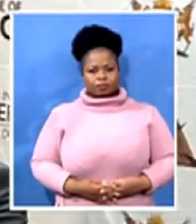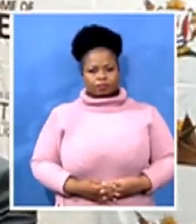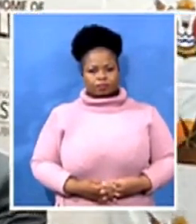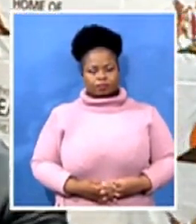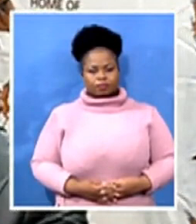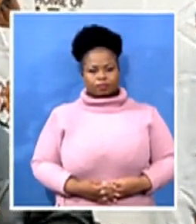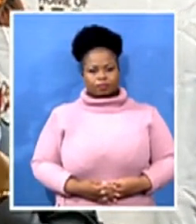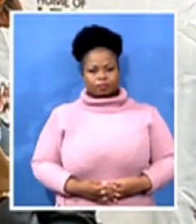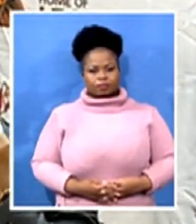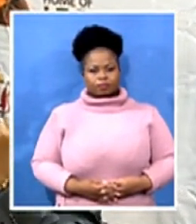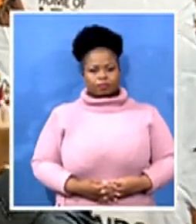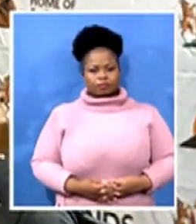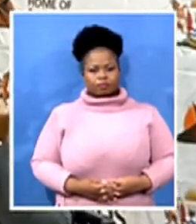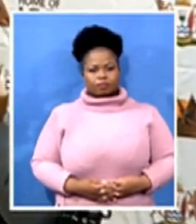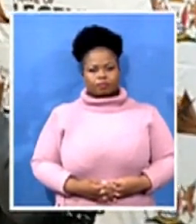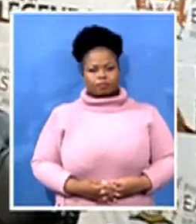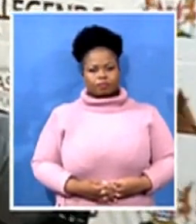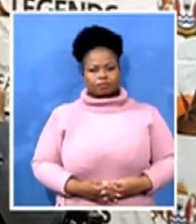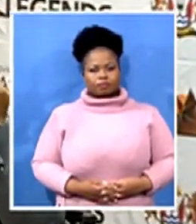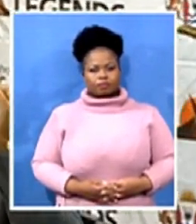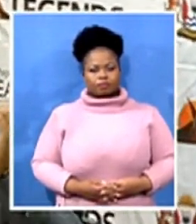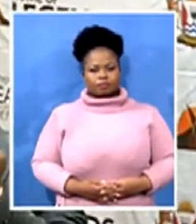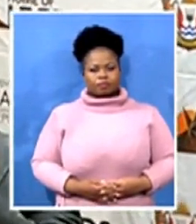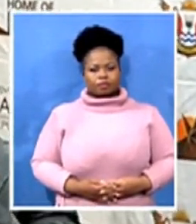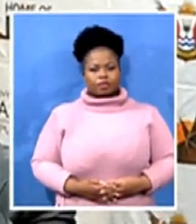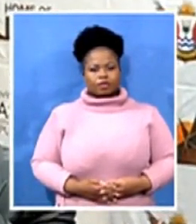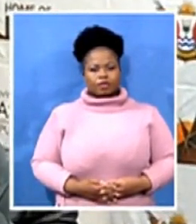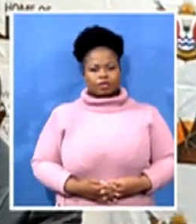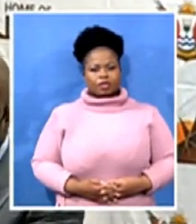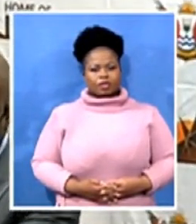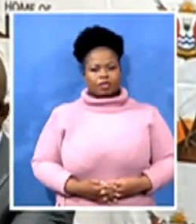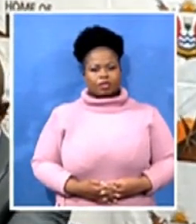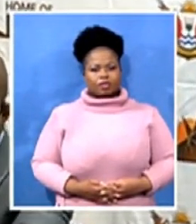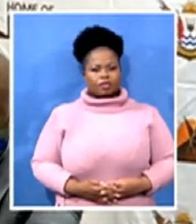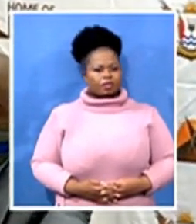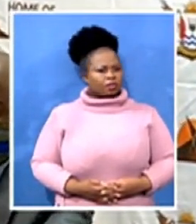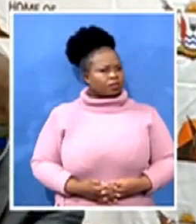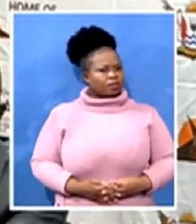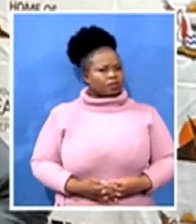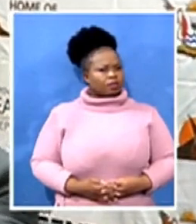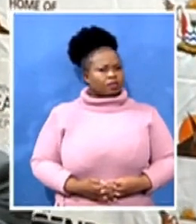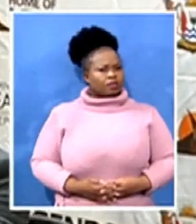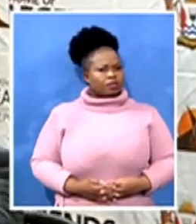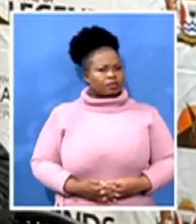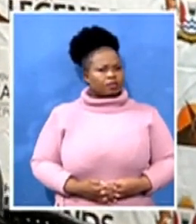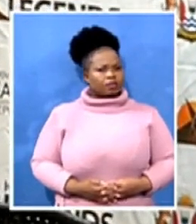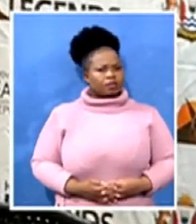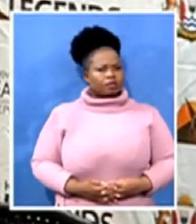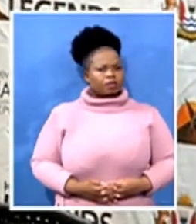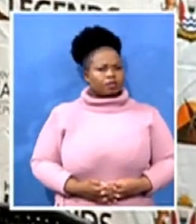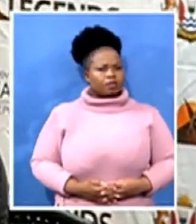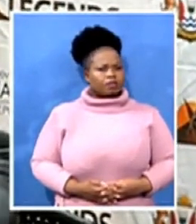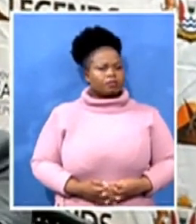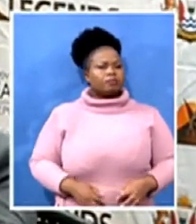I think we're battling with Microsoft Teams there. There's a long list of complaints from other journalists who could not be